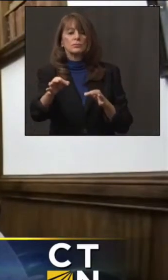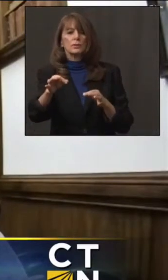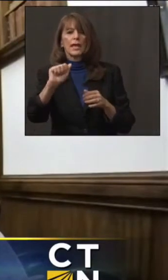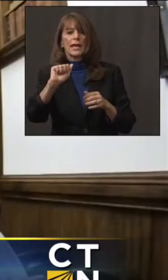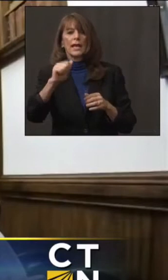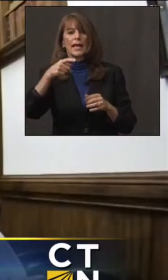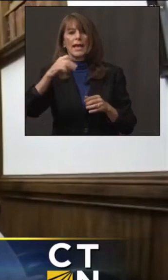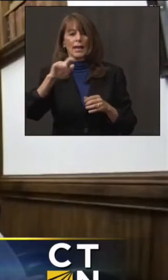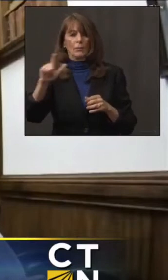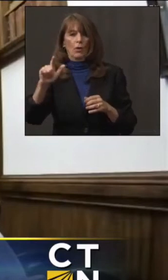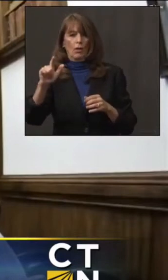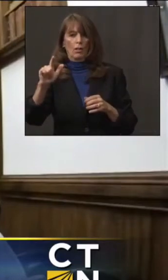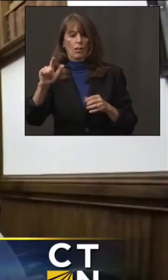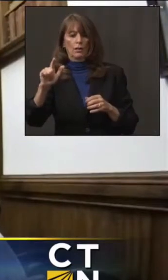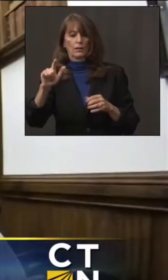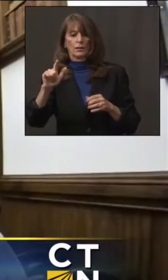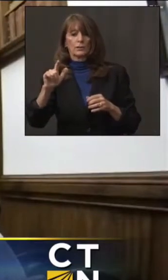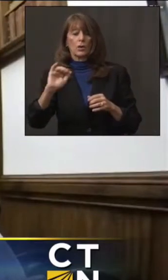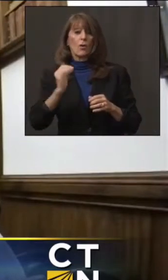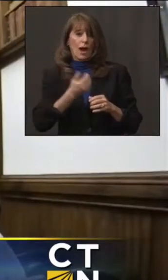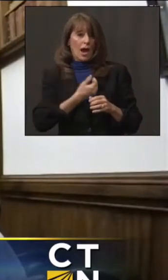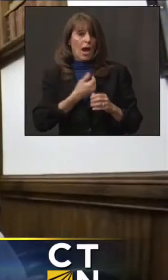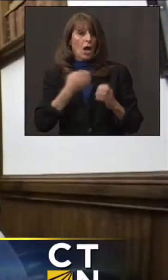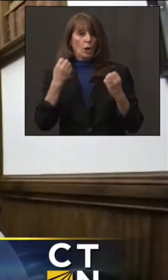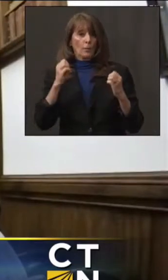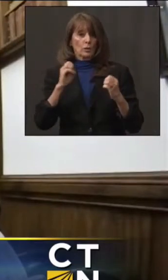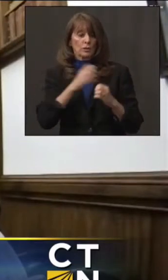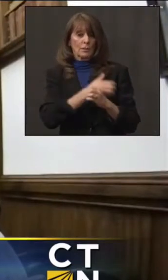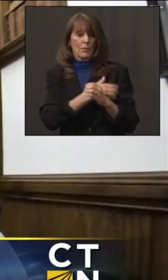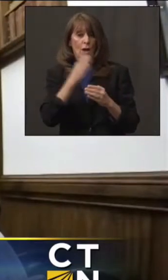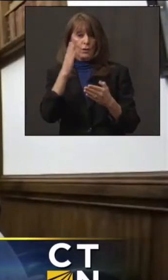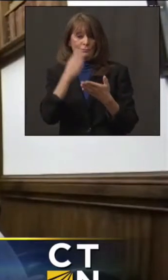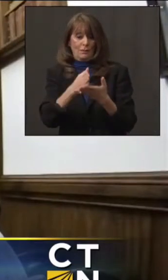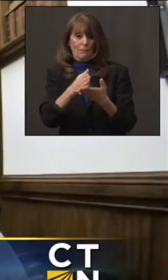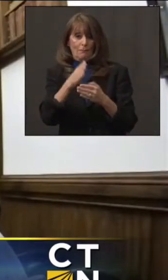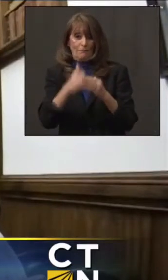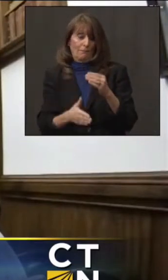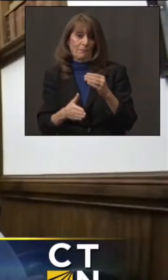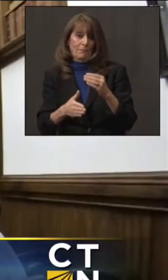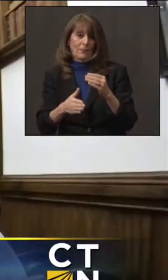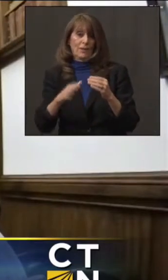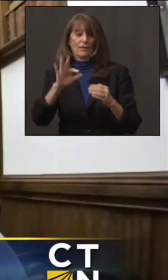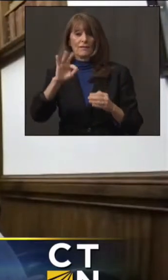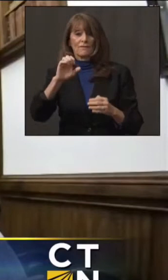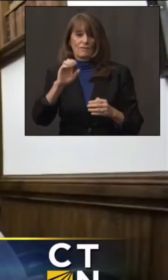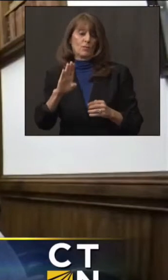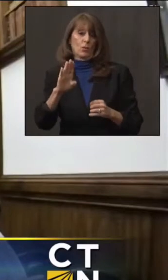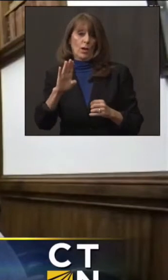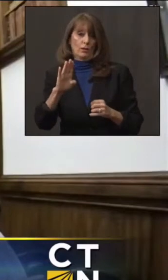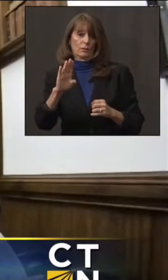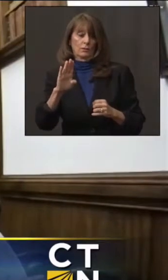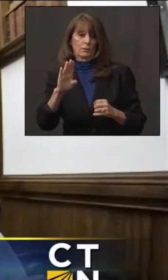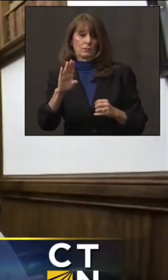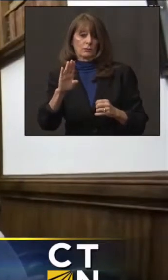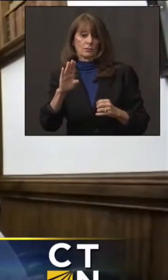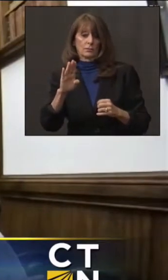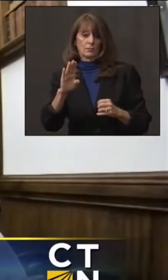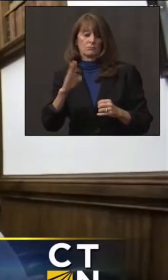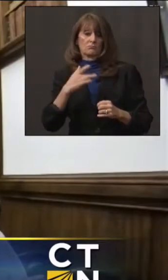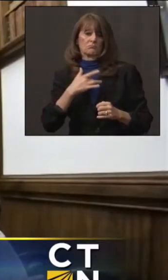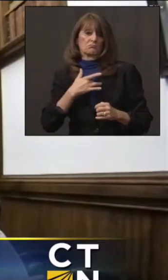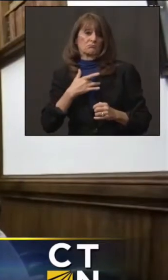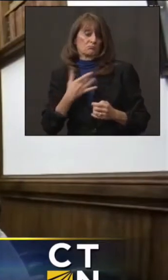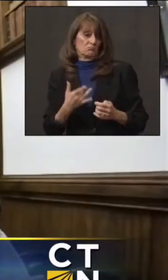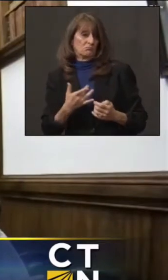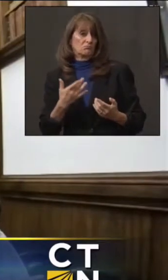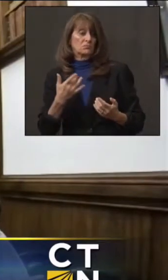emergency powers actually ends in February. So we'll do a little homework for them on that. But overall, I think one of the things